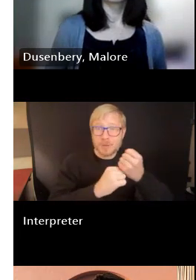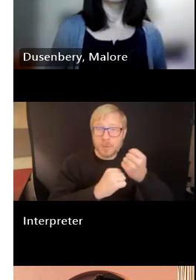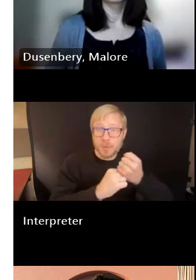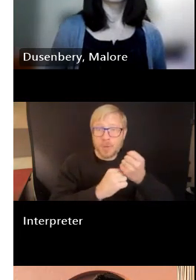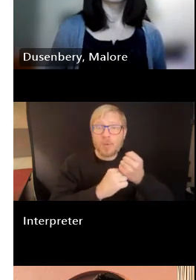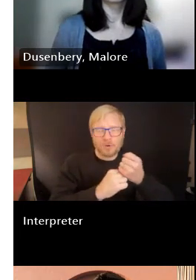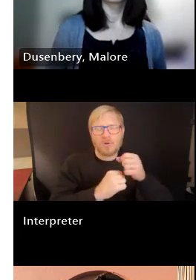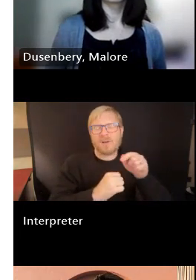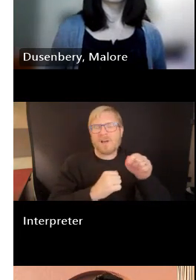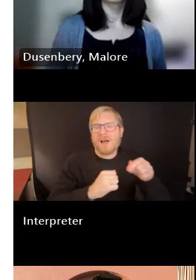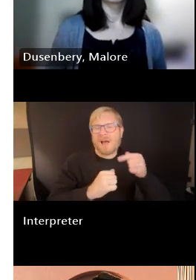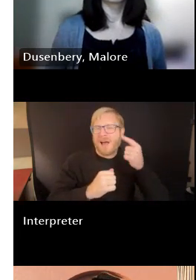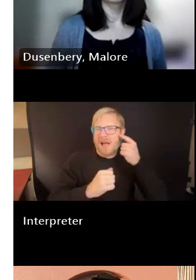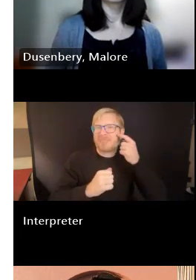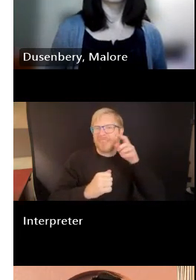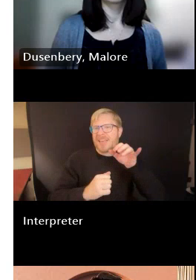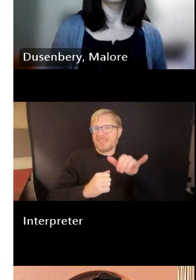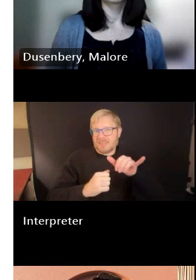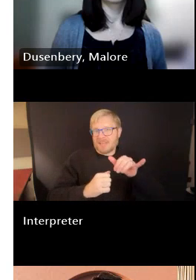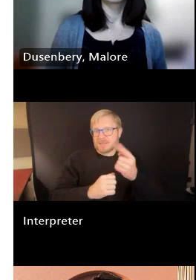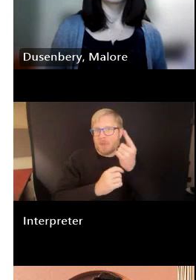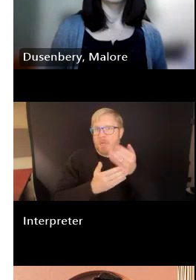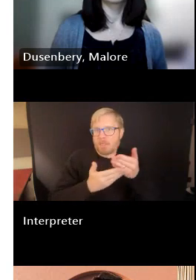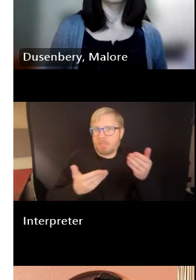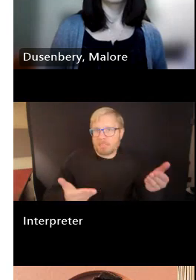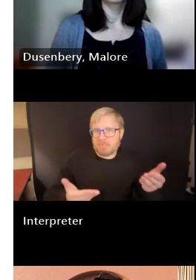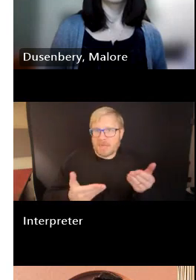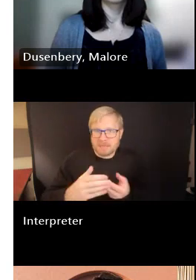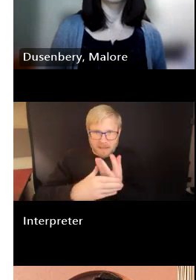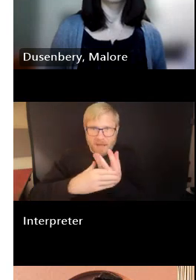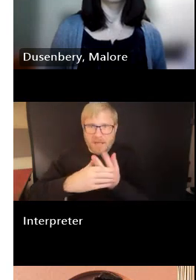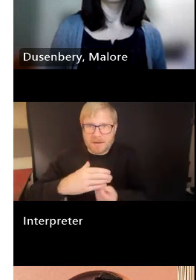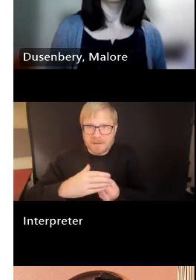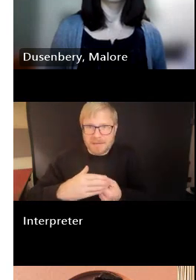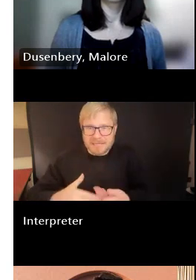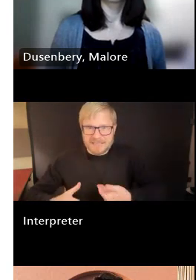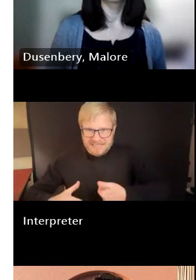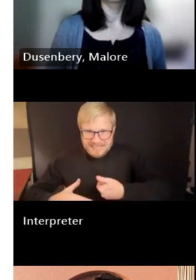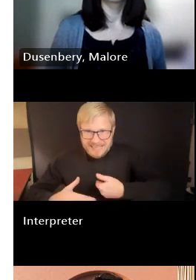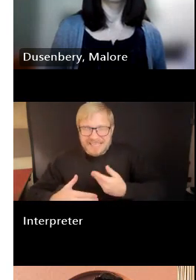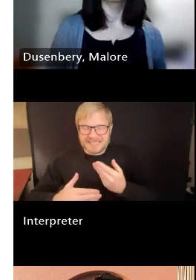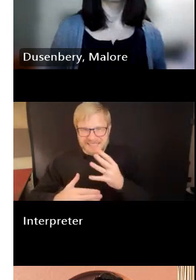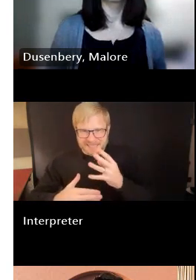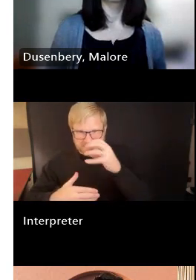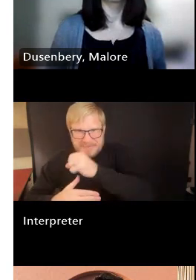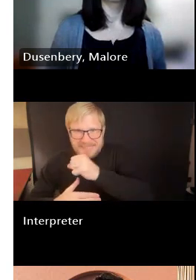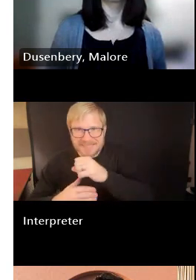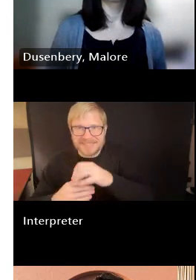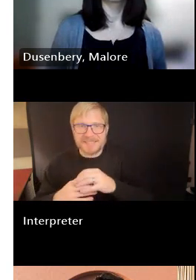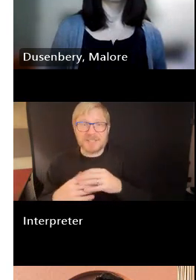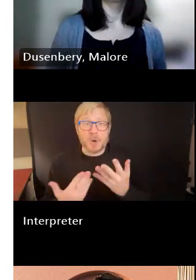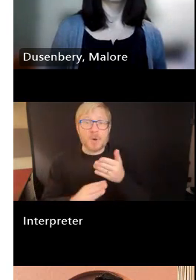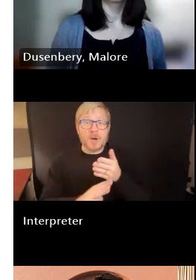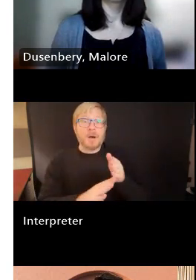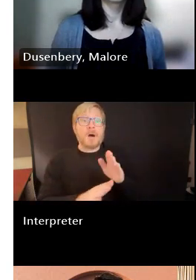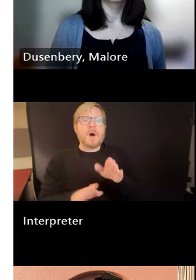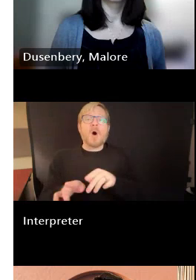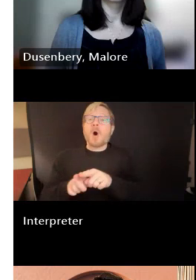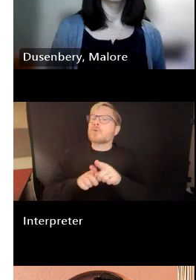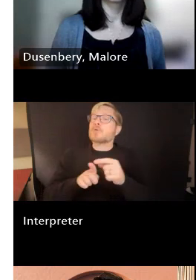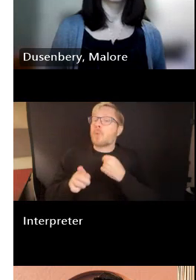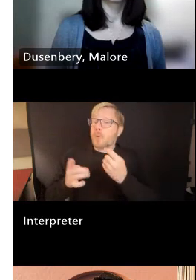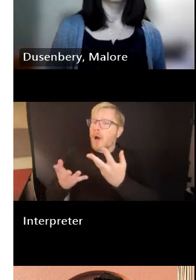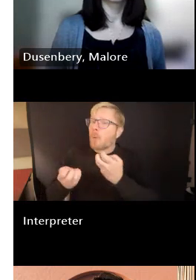heard across all the sites and different groups of survivors we talked to, in that before survivor makes that first step into